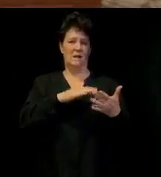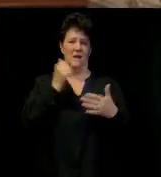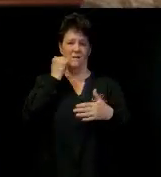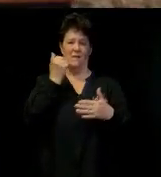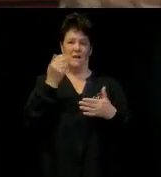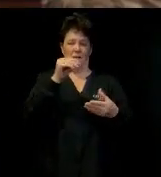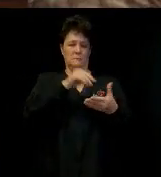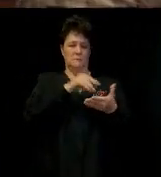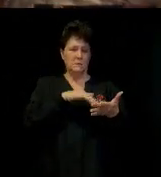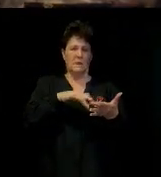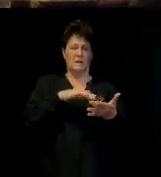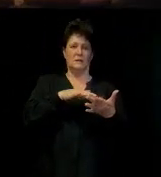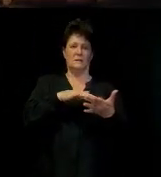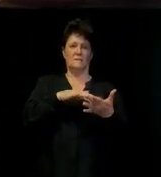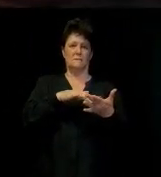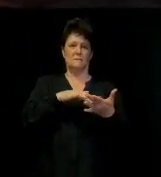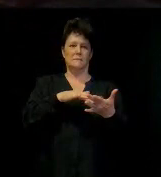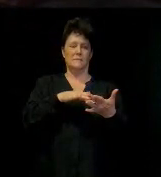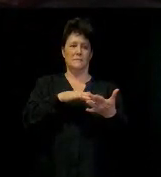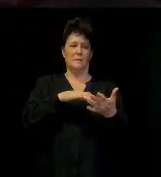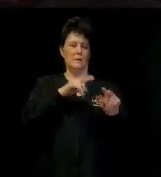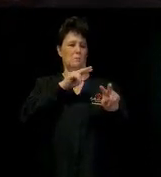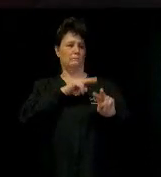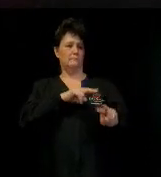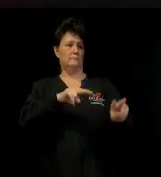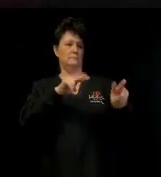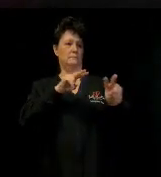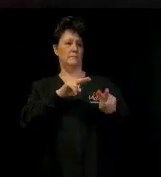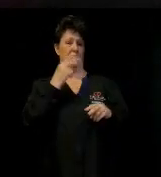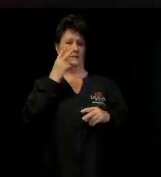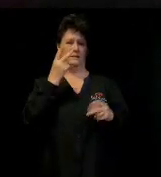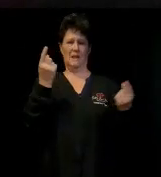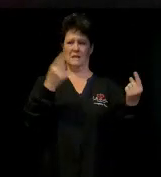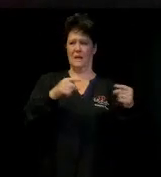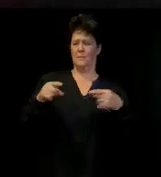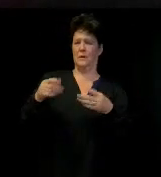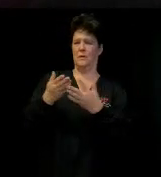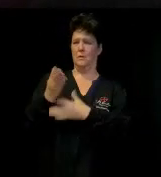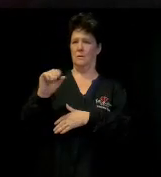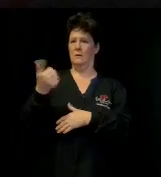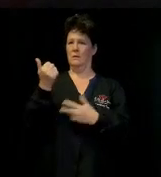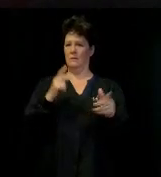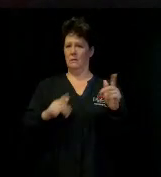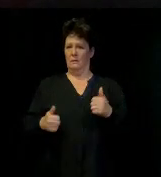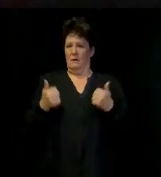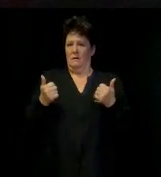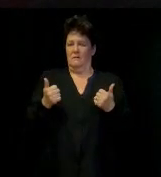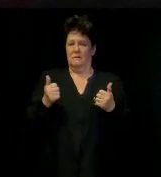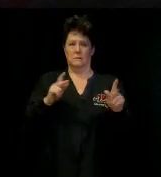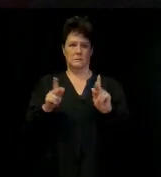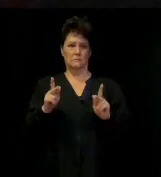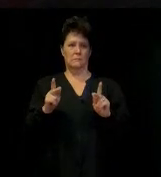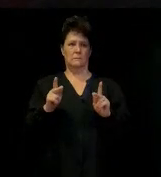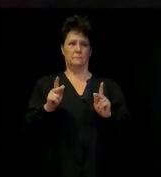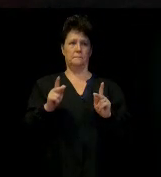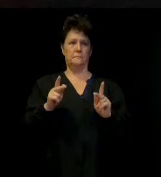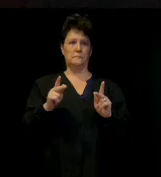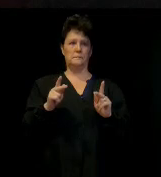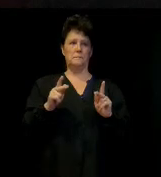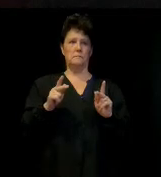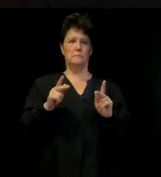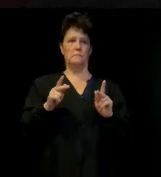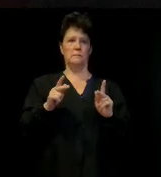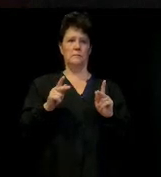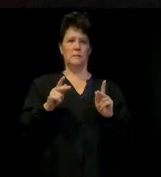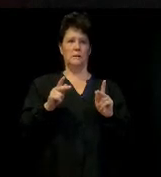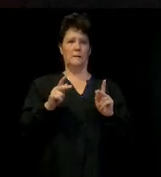meditate in it, but it's to observe, and it's to see it happen in other people's lives, in your own life. And for then you will make your